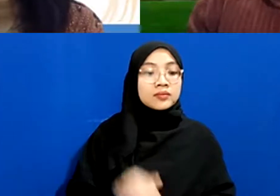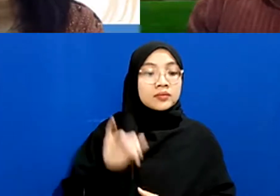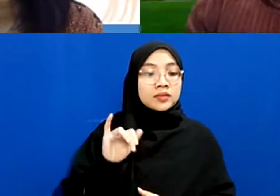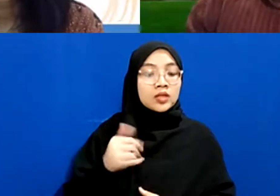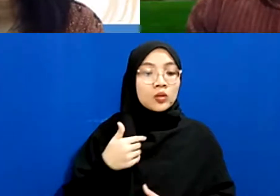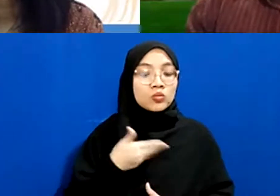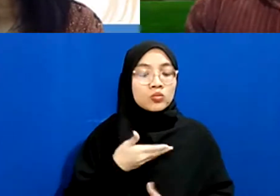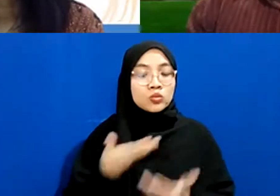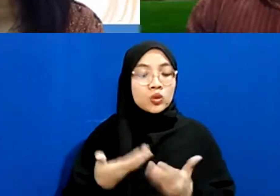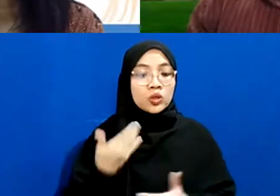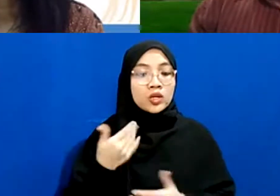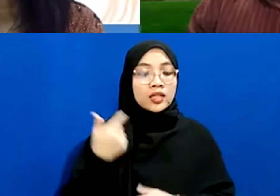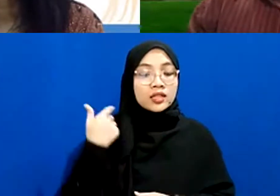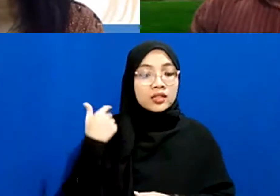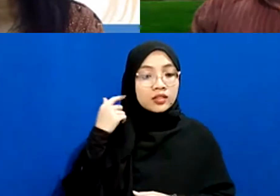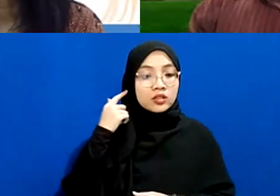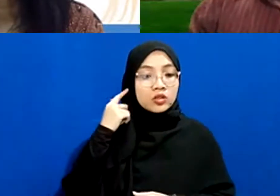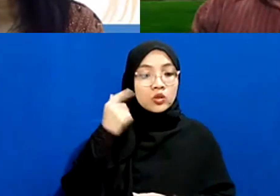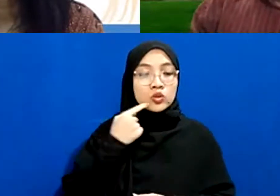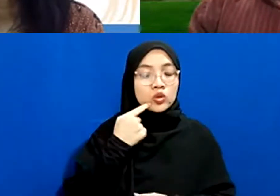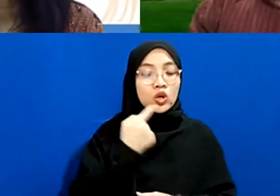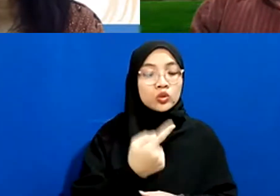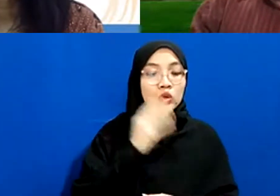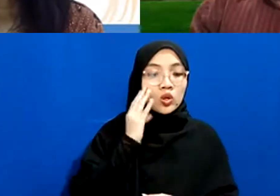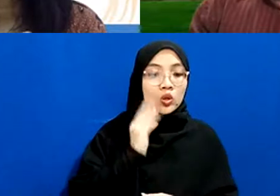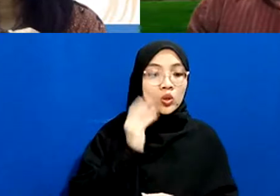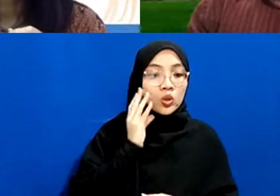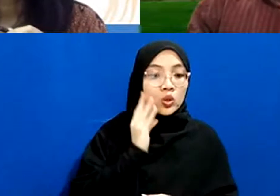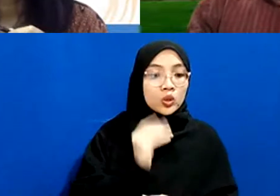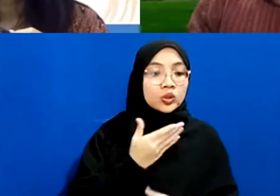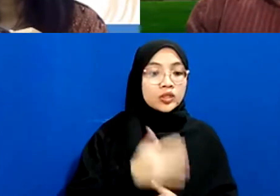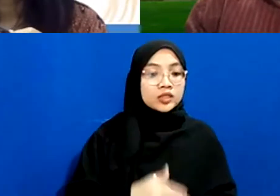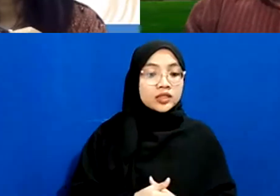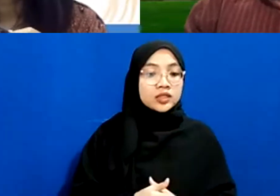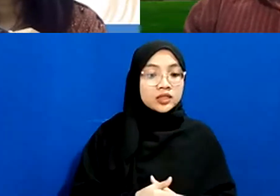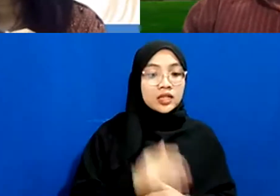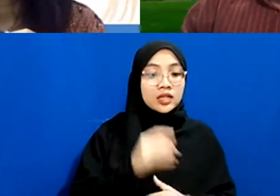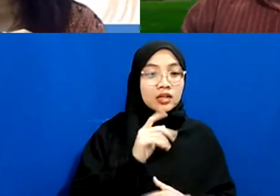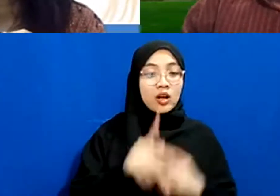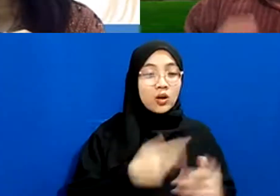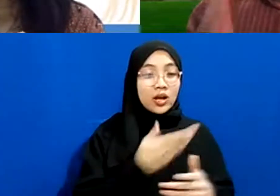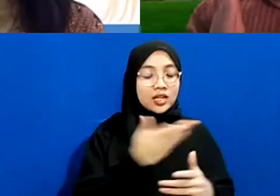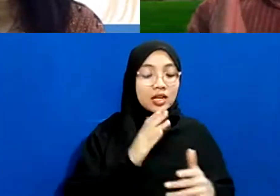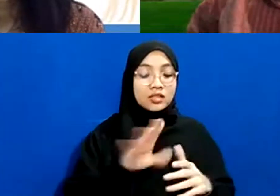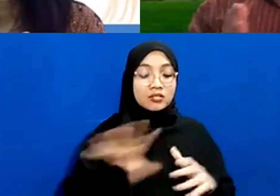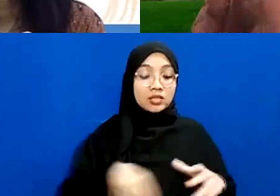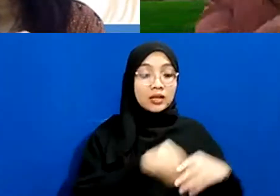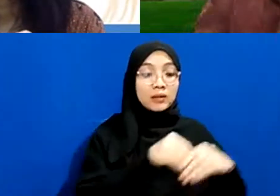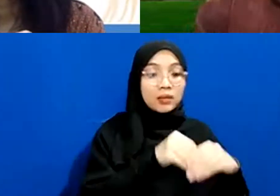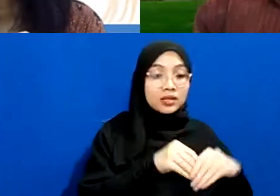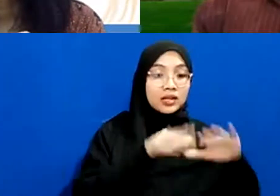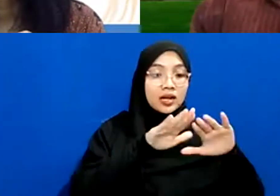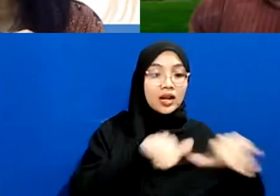them, where do you think you're going to be in 5 years' time? So you can maybe get them to